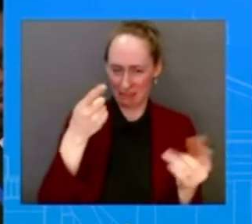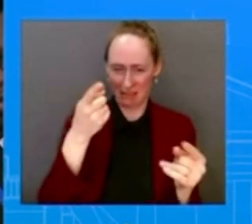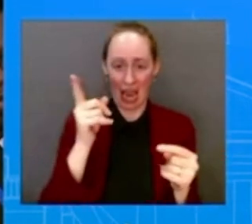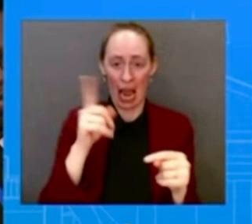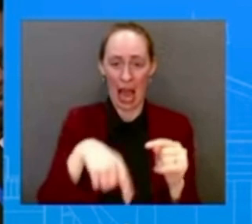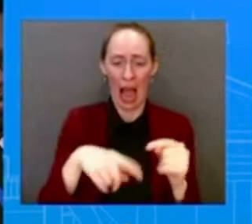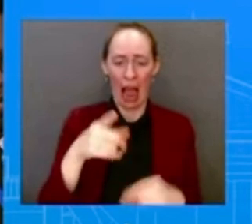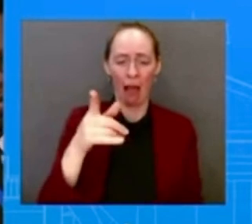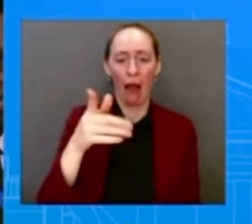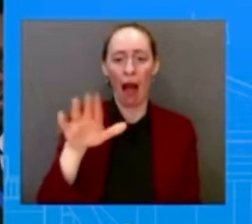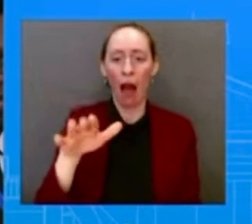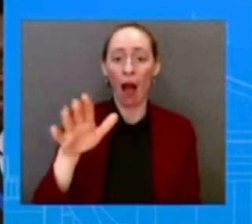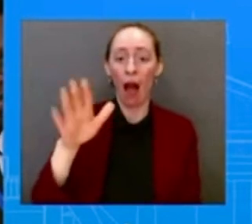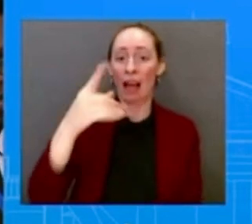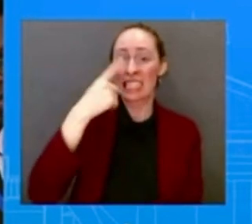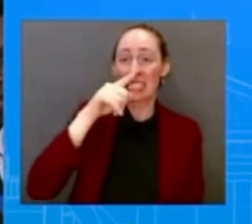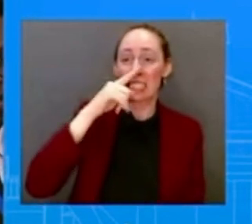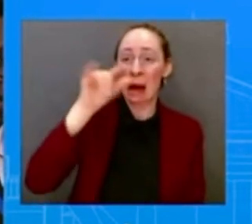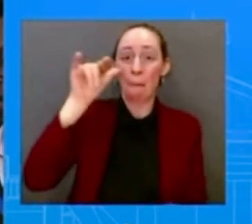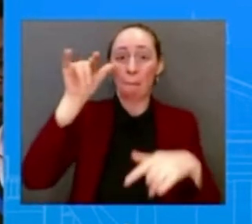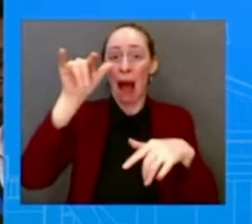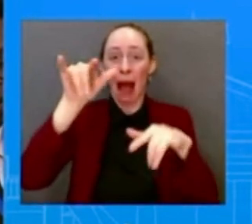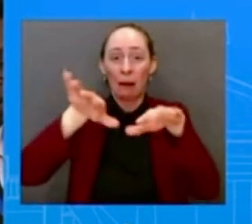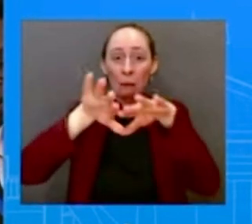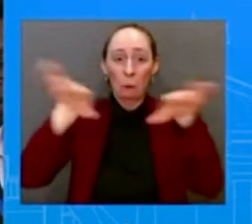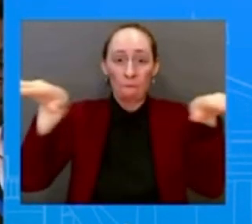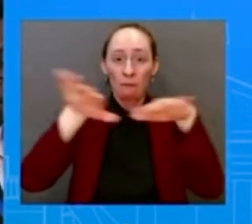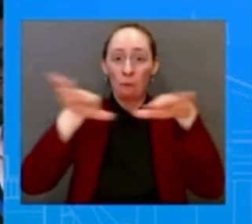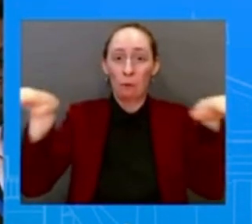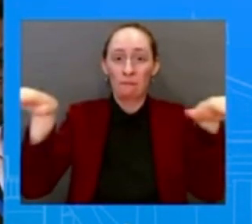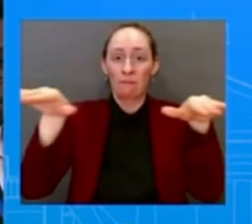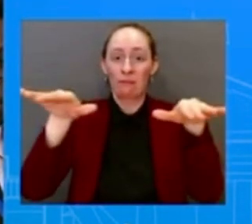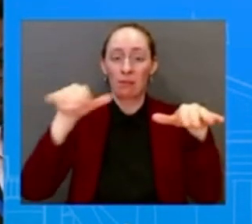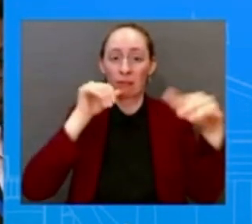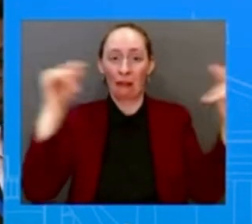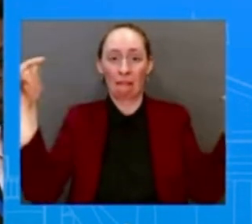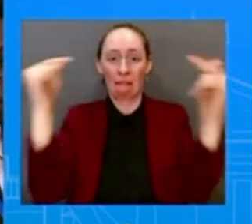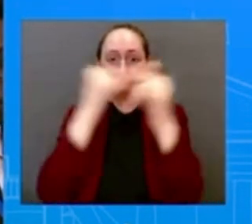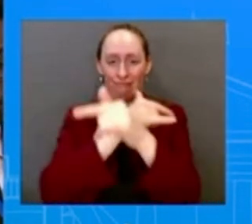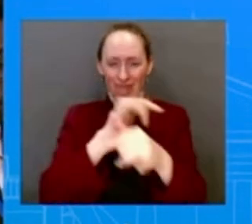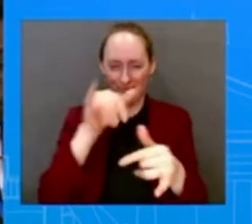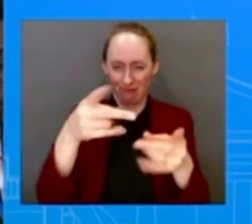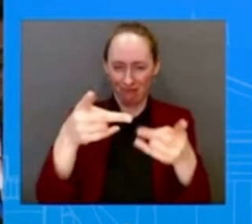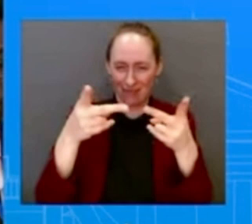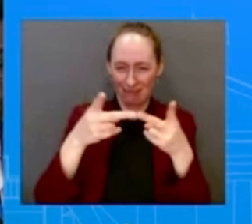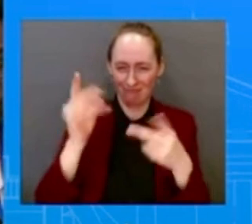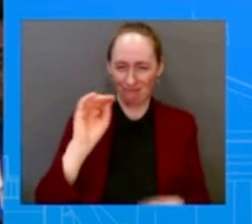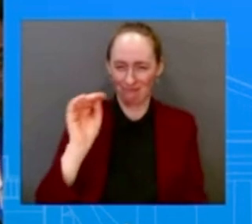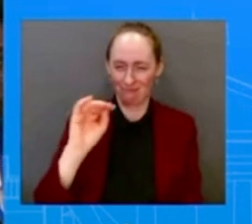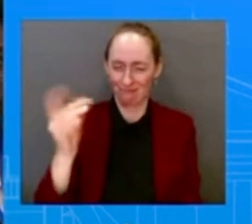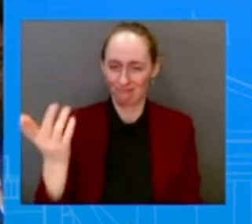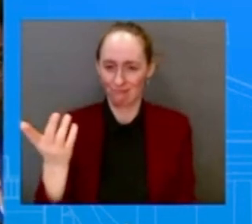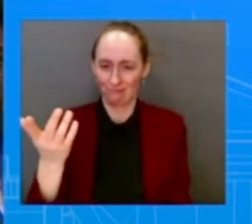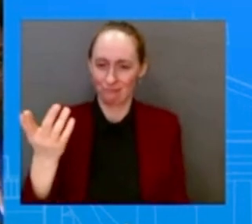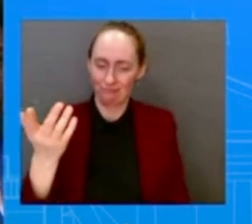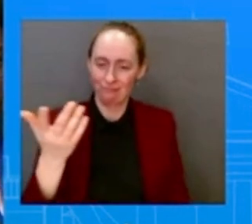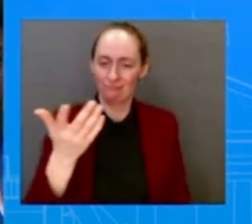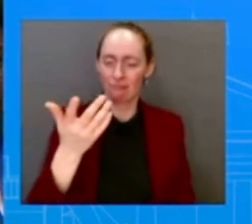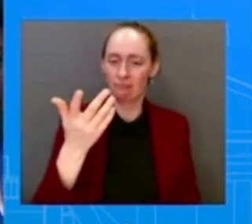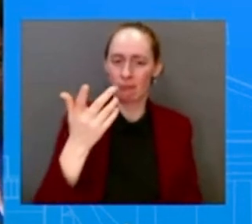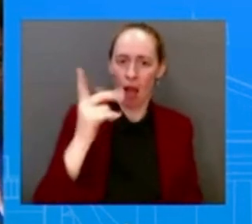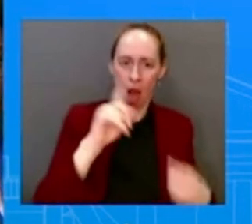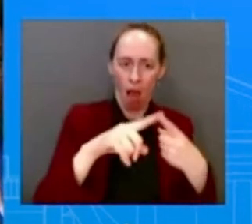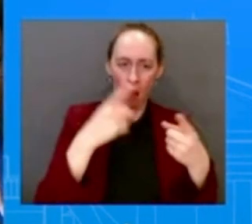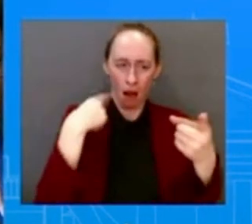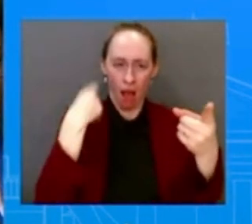airplanes, like, steer clear of this area until we know better what this thing is, because we're, you know, I mean, in other words, was there some reason